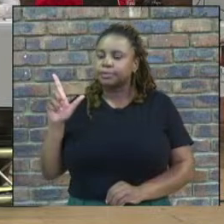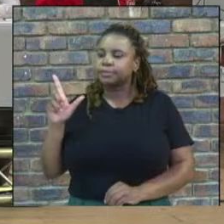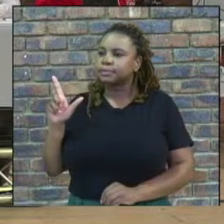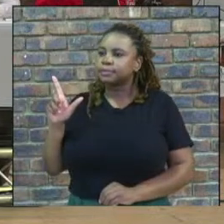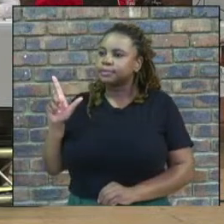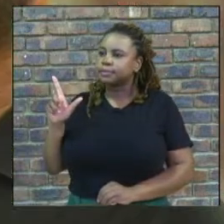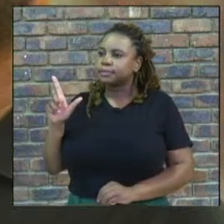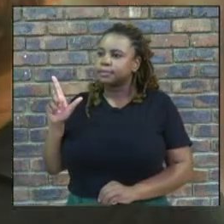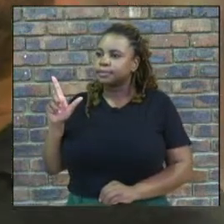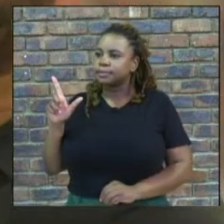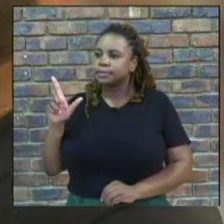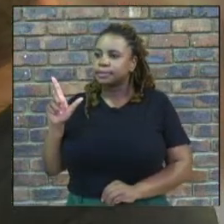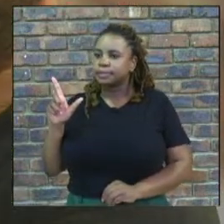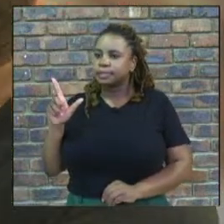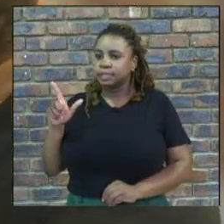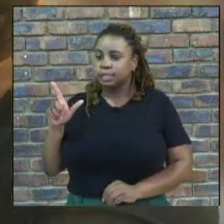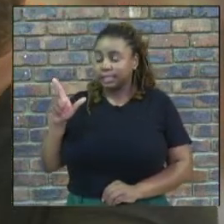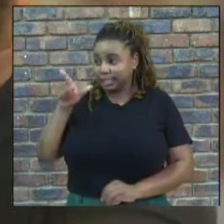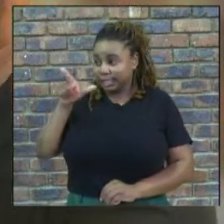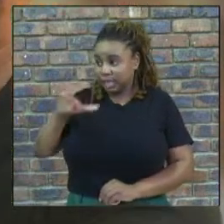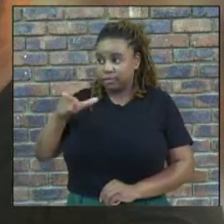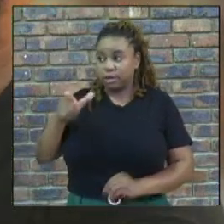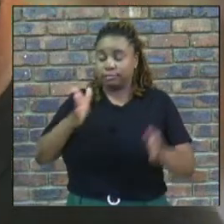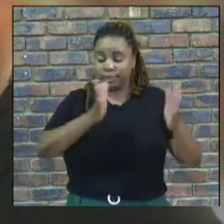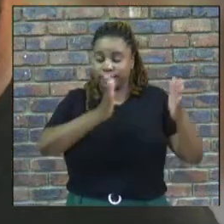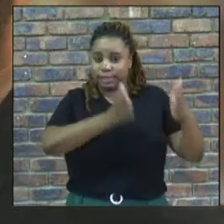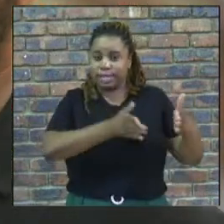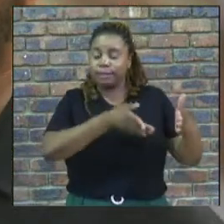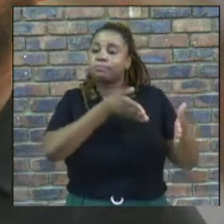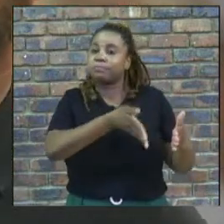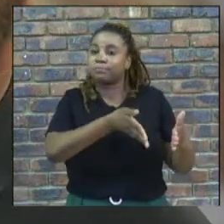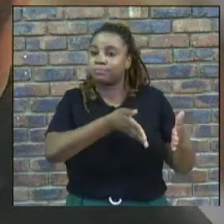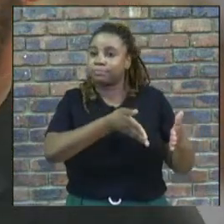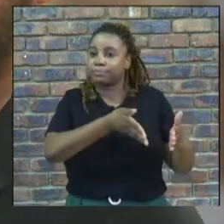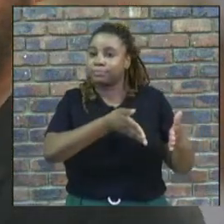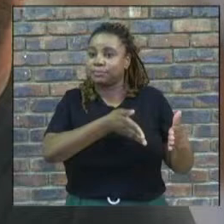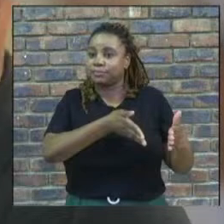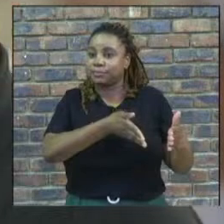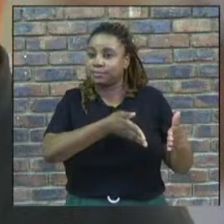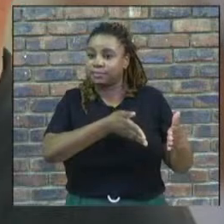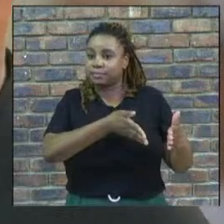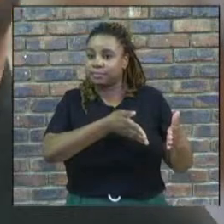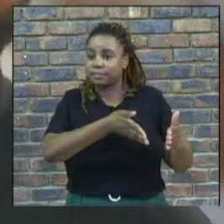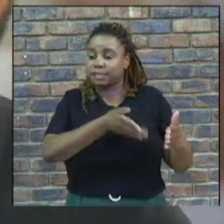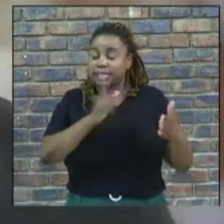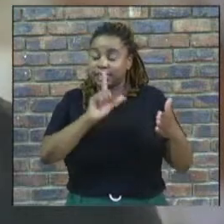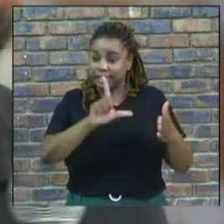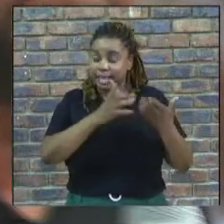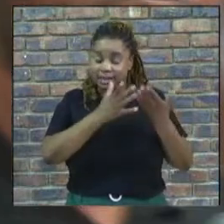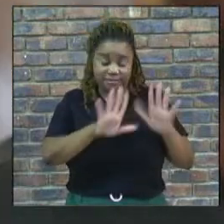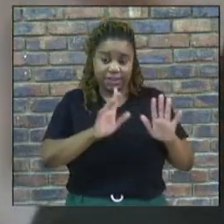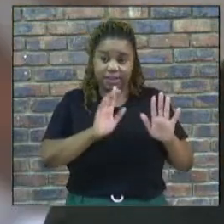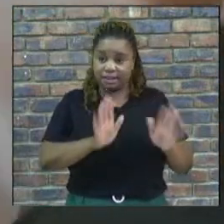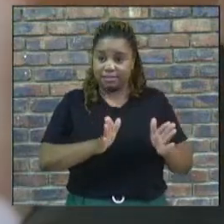Kya kwal? 7 e kamo, akere kira kamo. 7. 7 again.